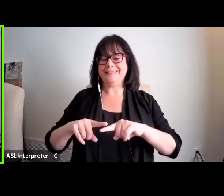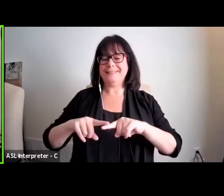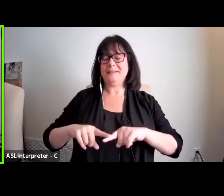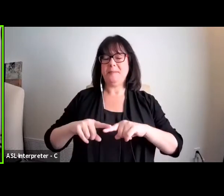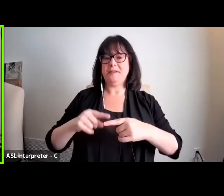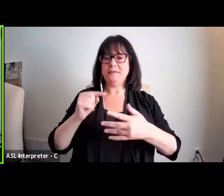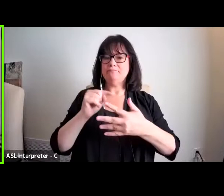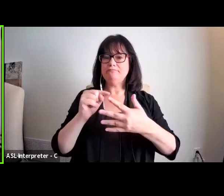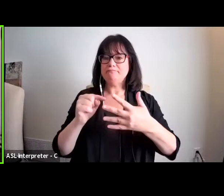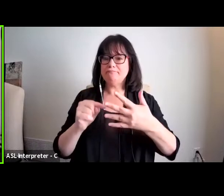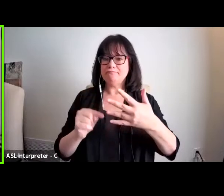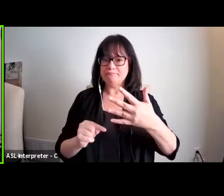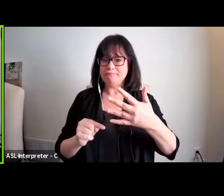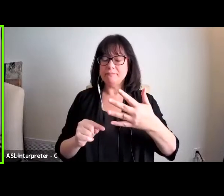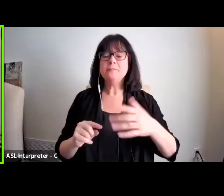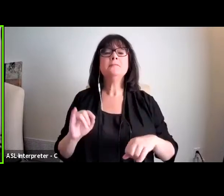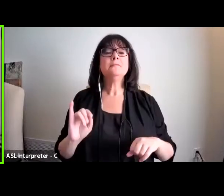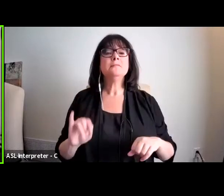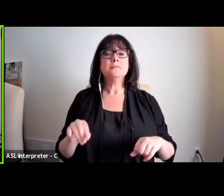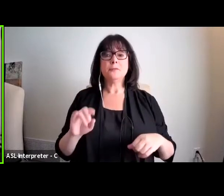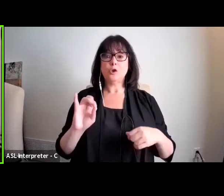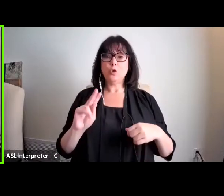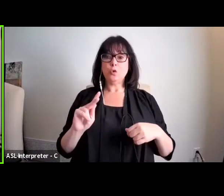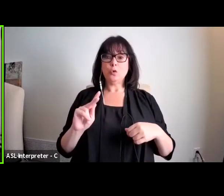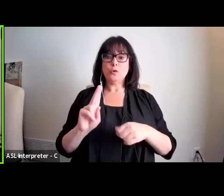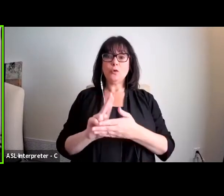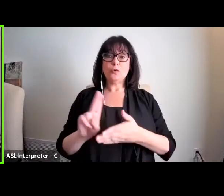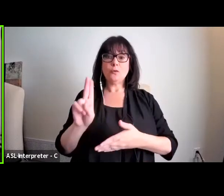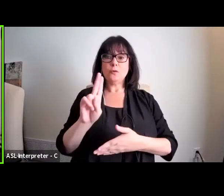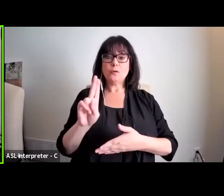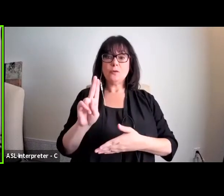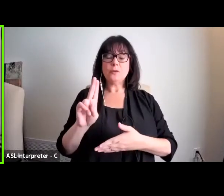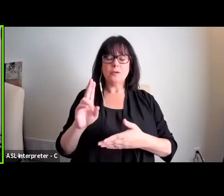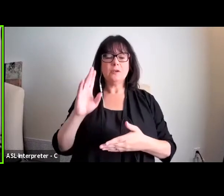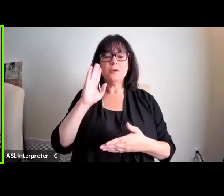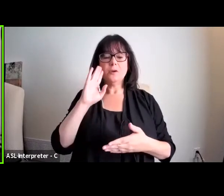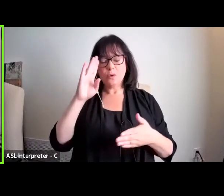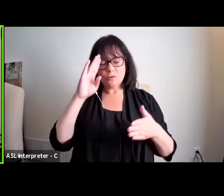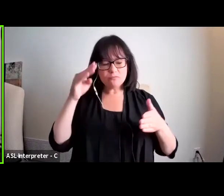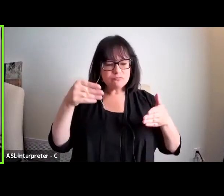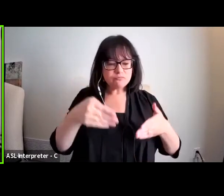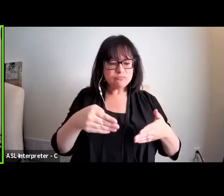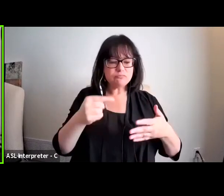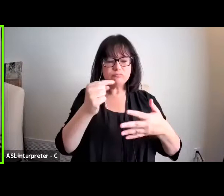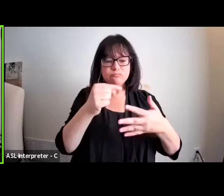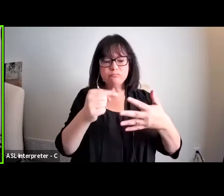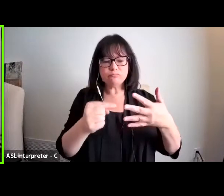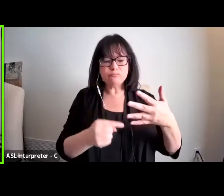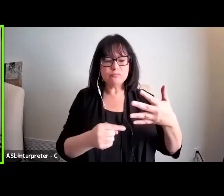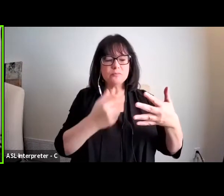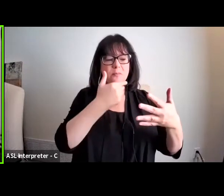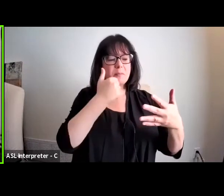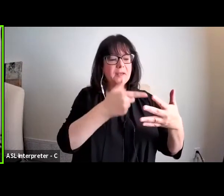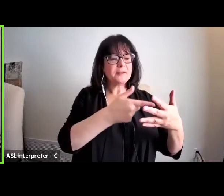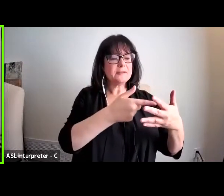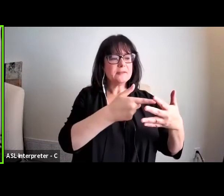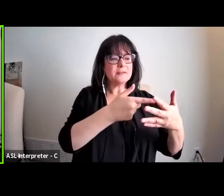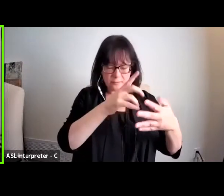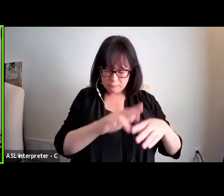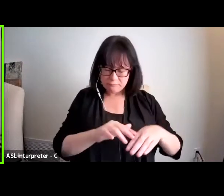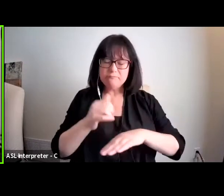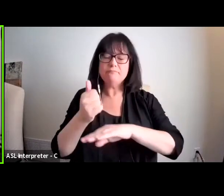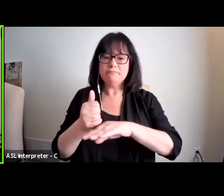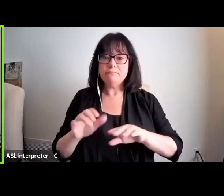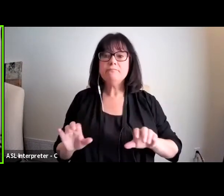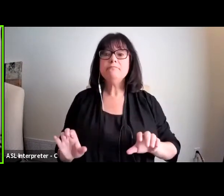means that we need to look at each of those conditions and how we can best implement those conditions in terms of